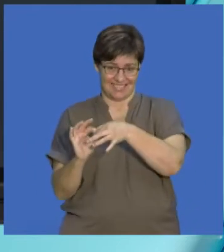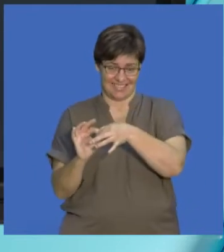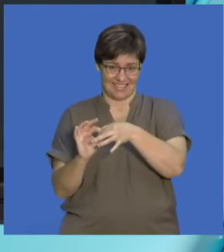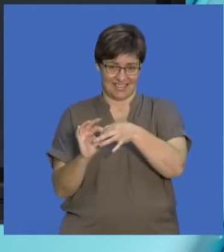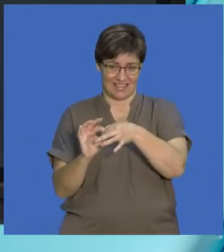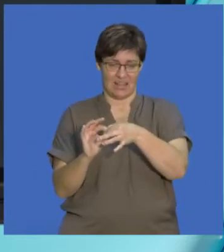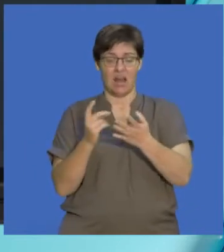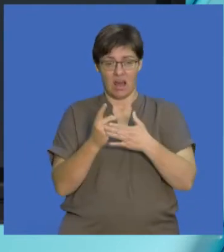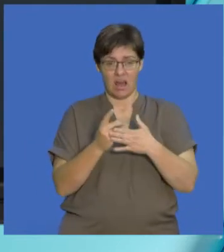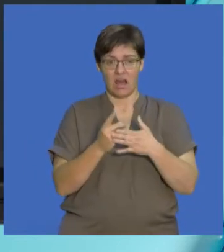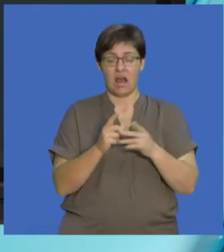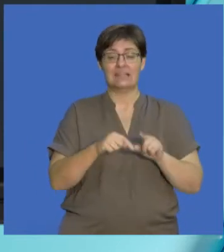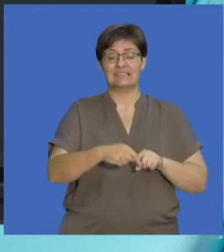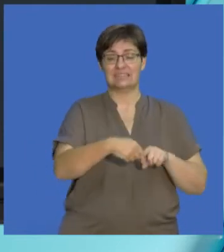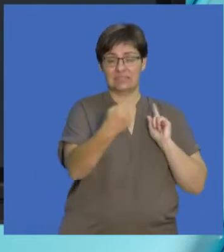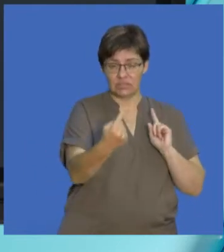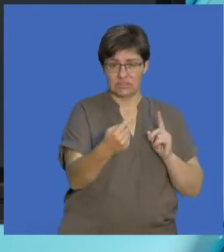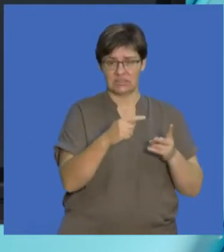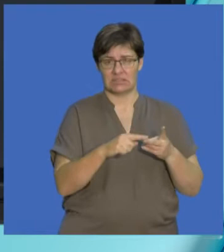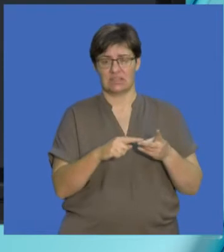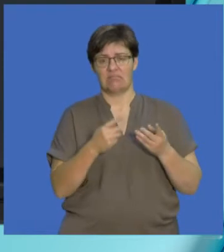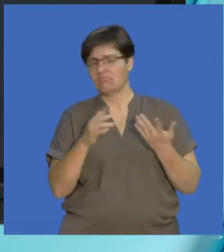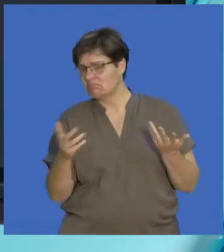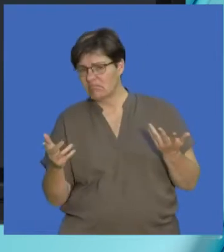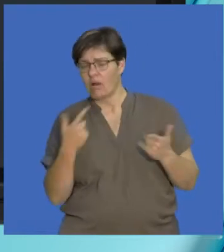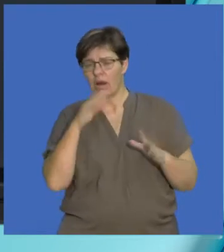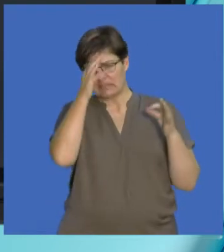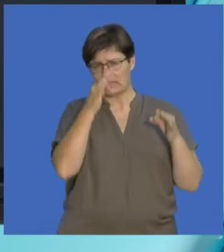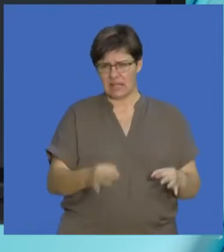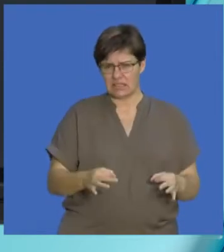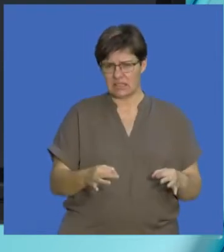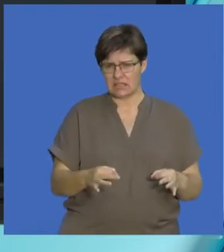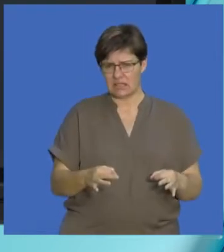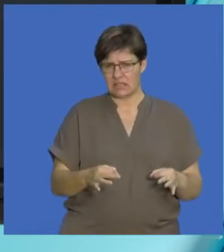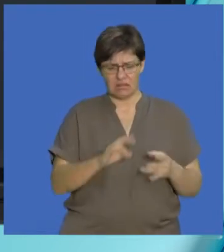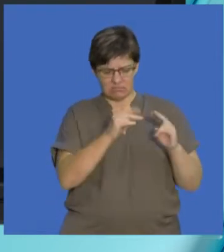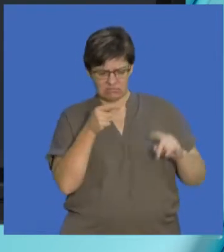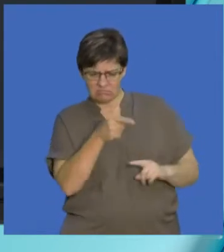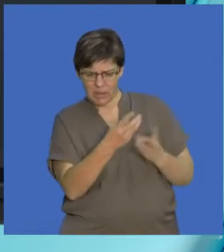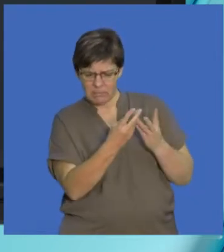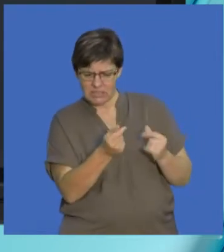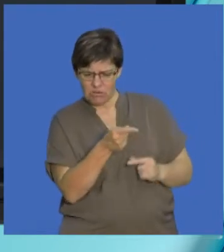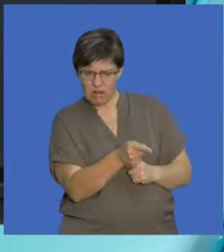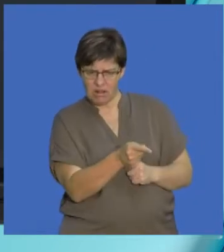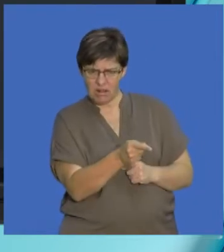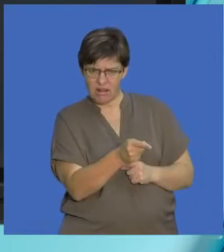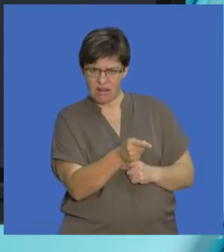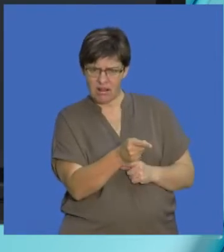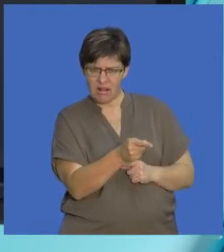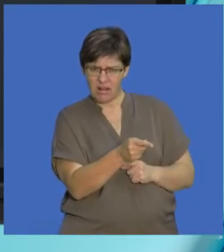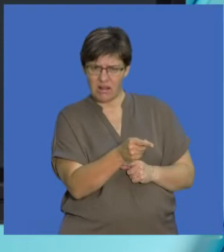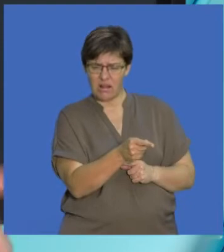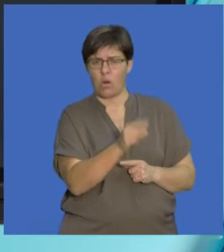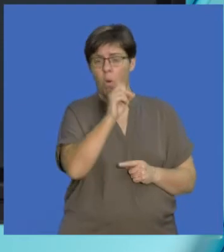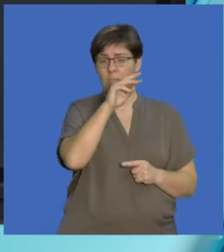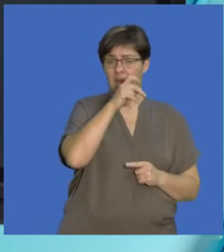exist, between potential difference in current, and ultimately decide whether a particular type of a material is,